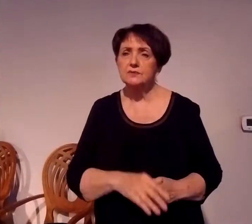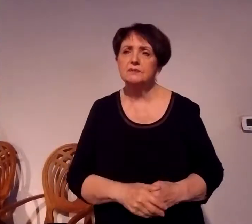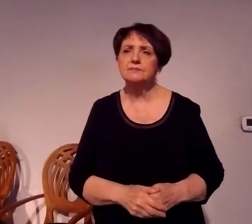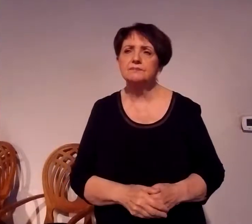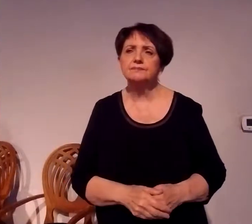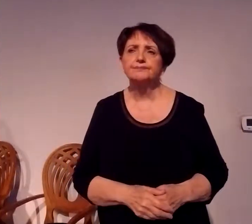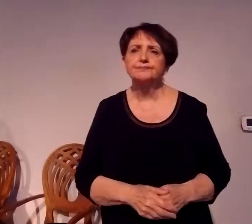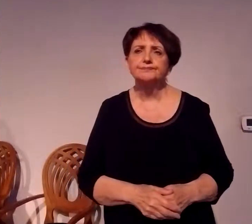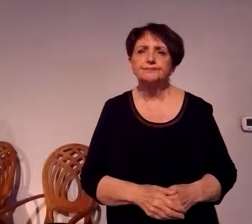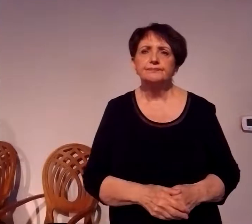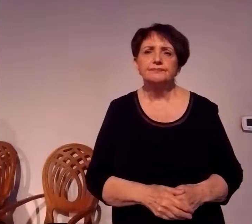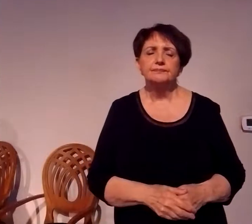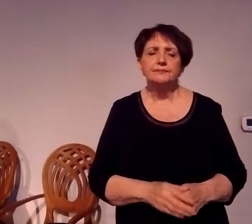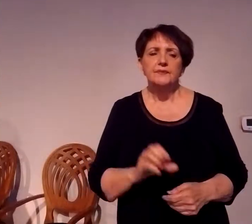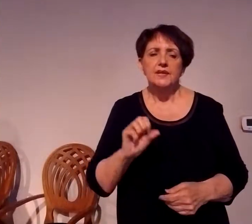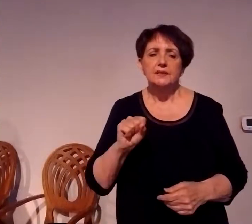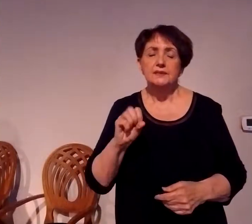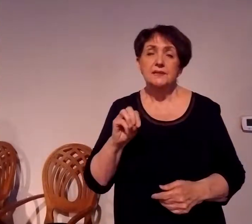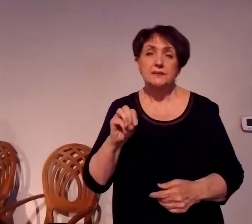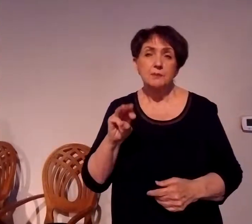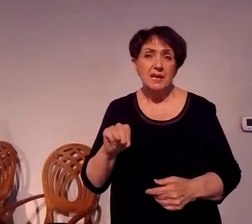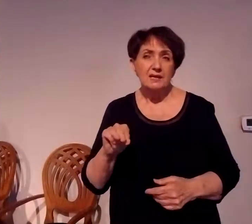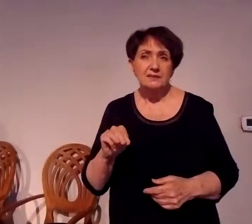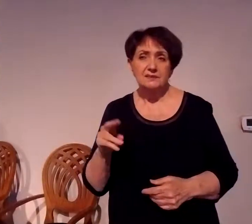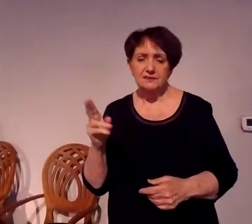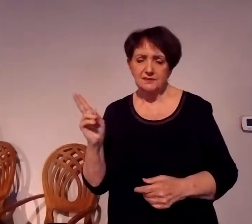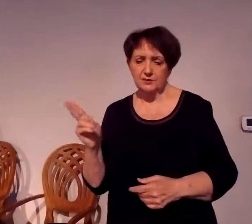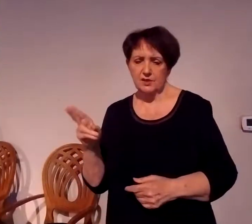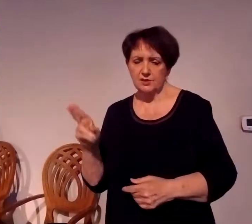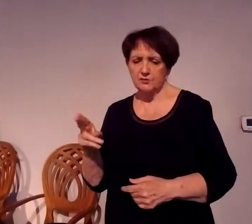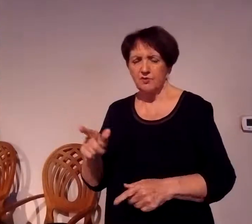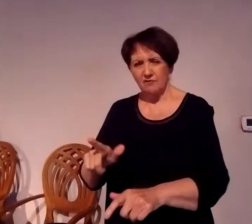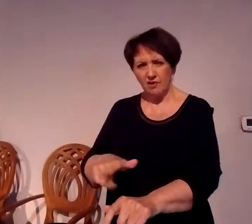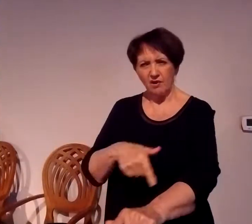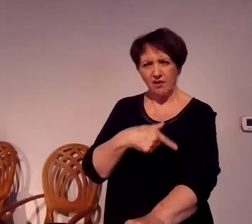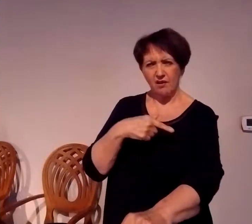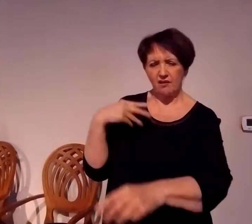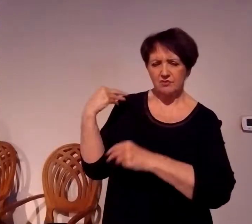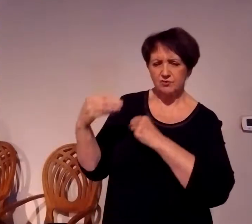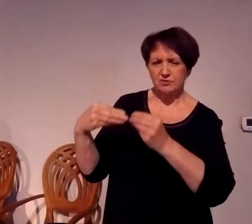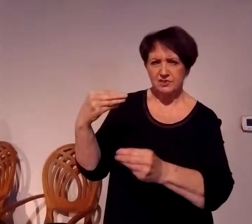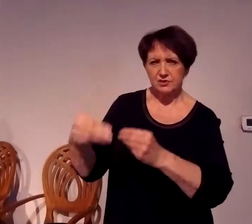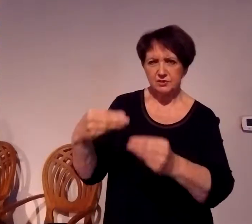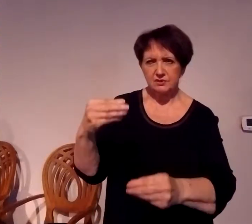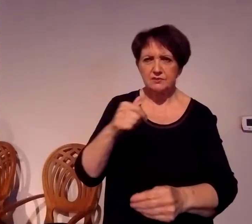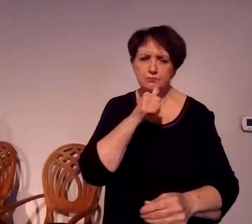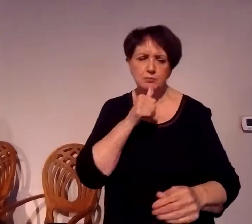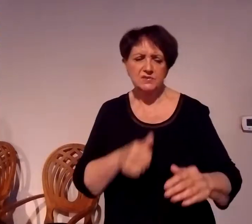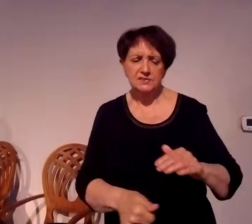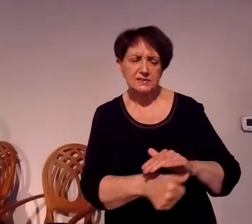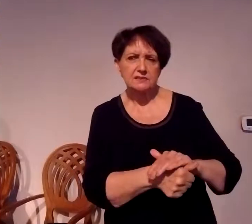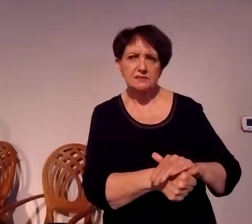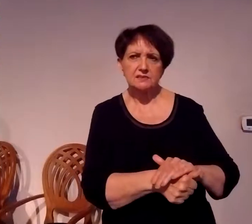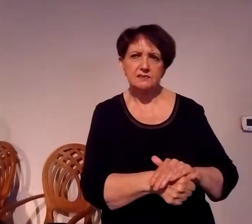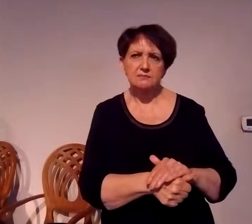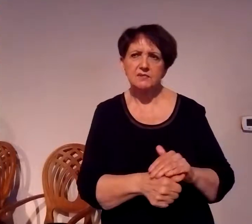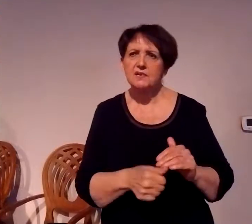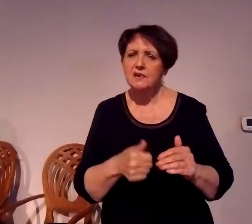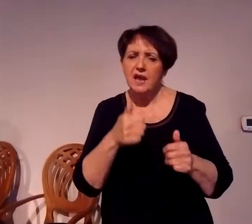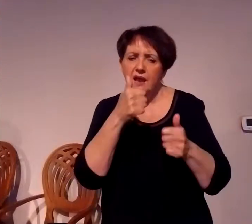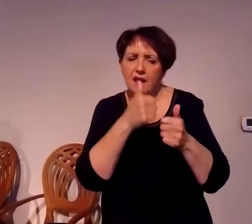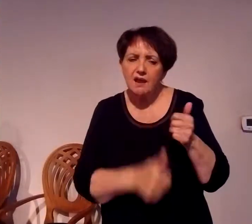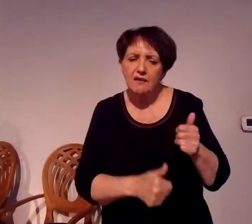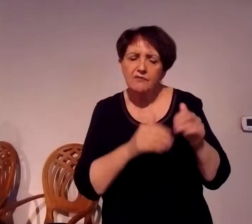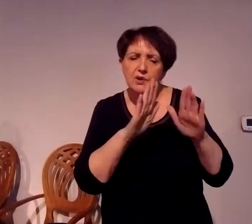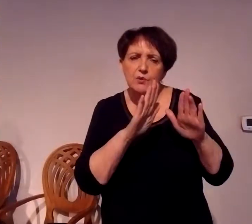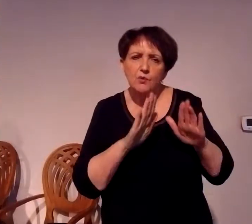Science of mind is in the history of a long tradition of mysticism. Every great world religion,